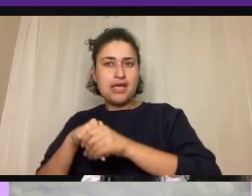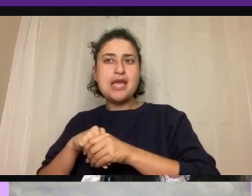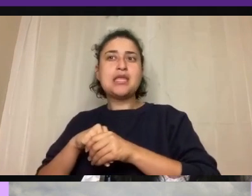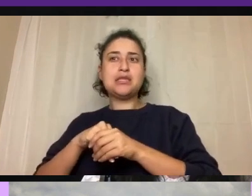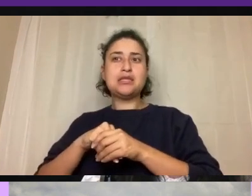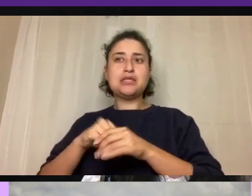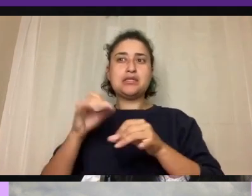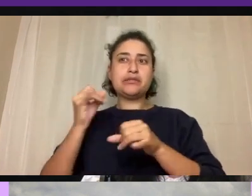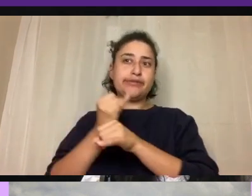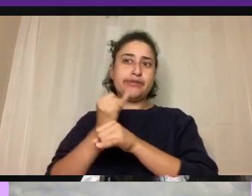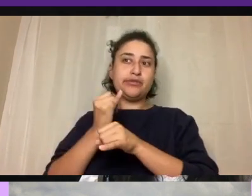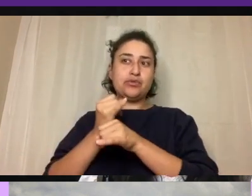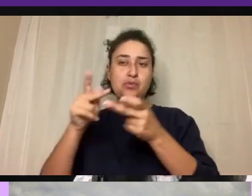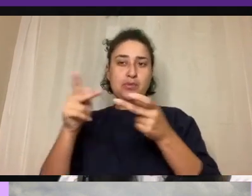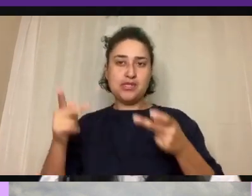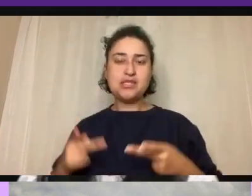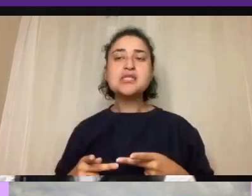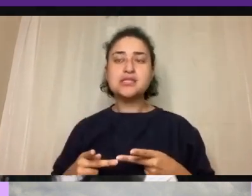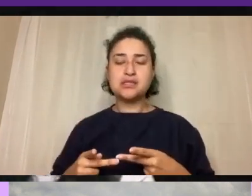spaces.